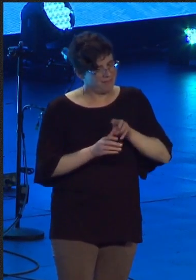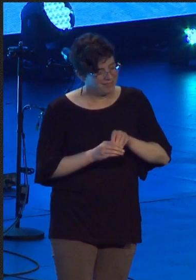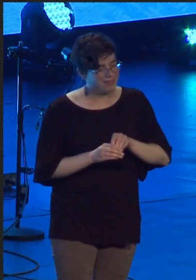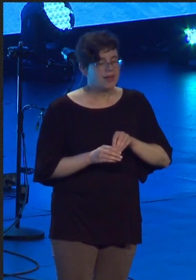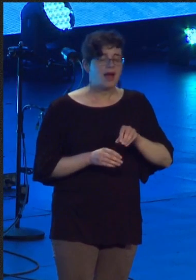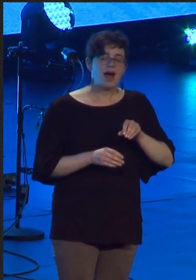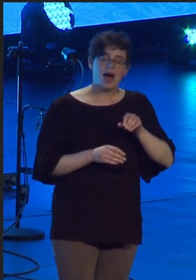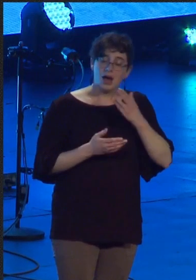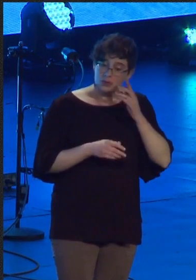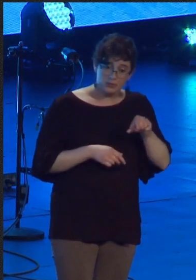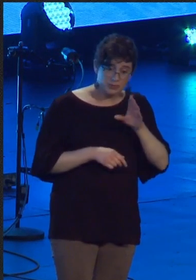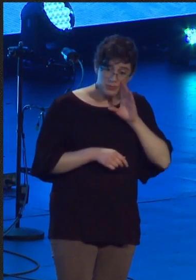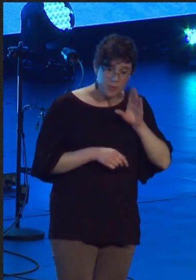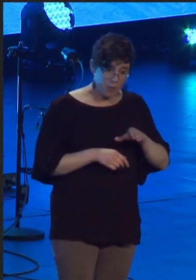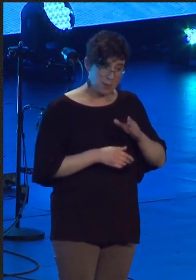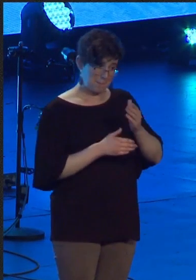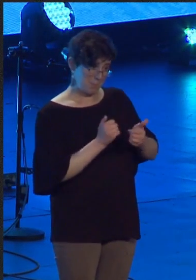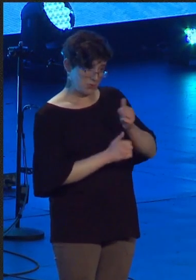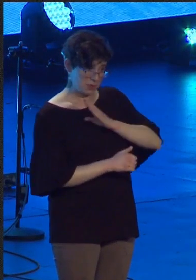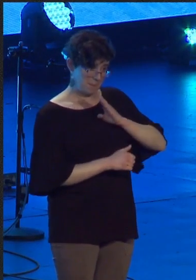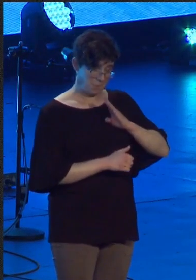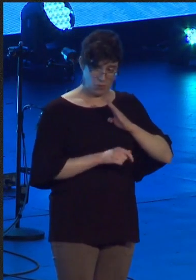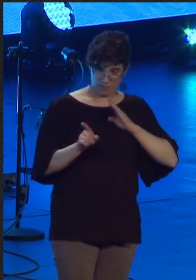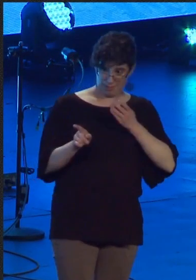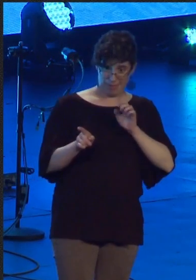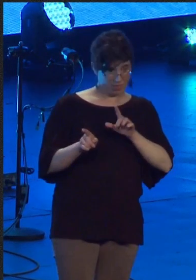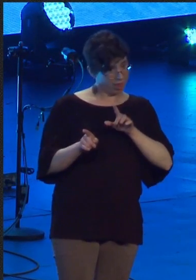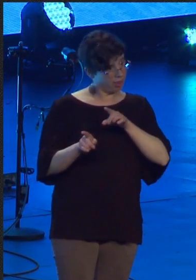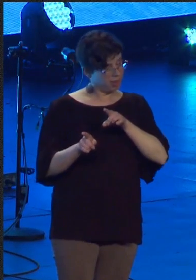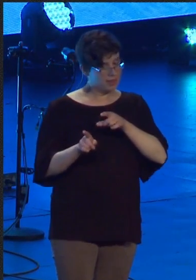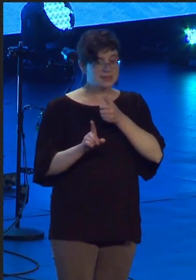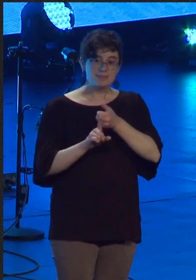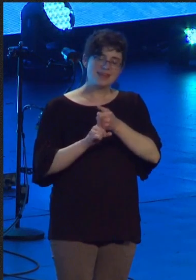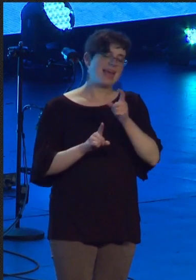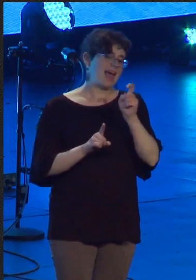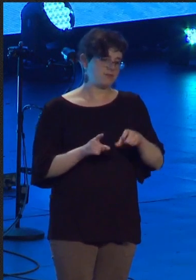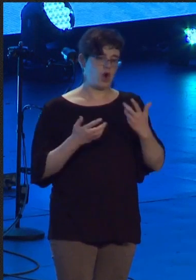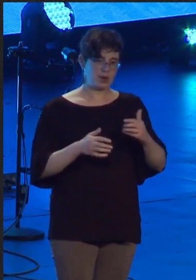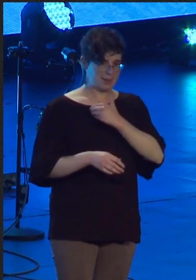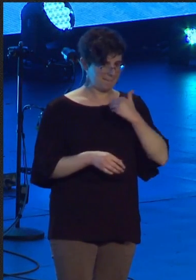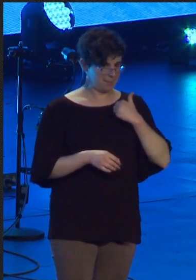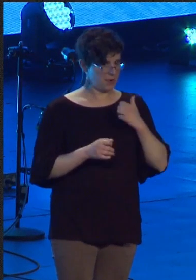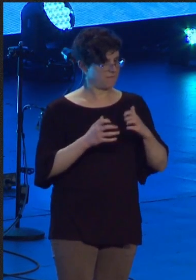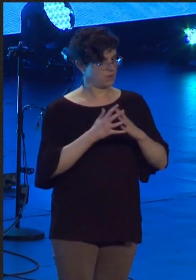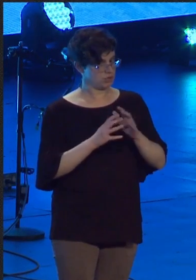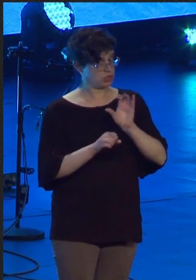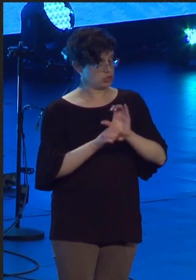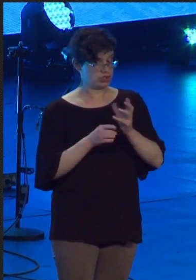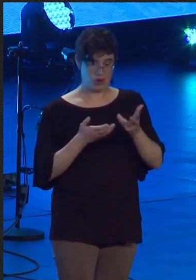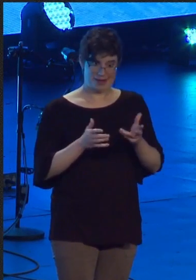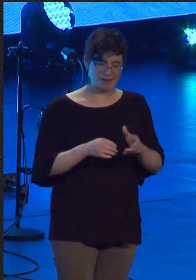the majority of the board of trustees at Bethel have to be Converge church members in good standing. And